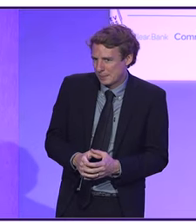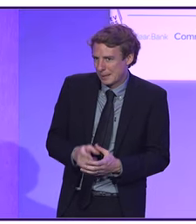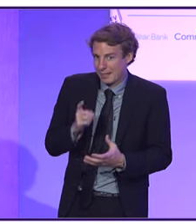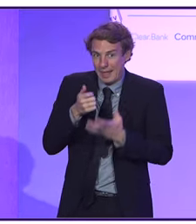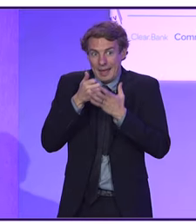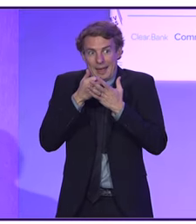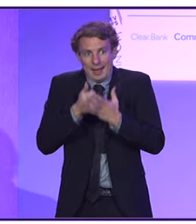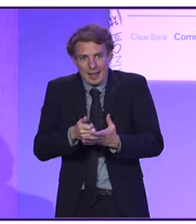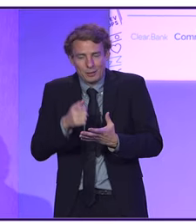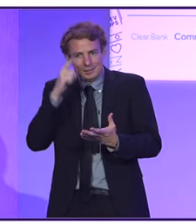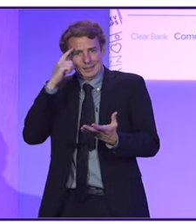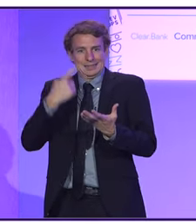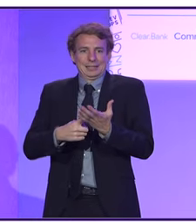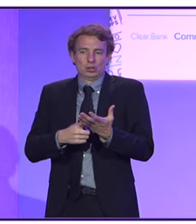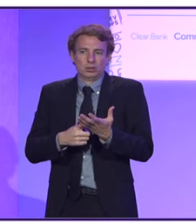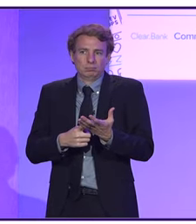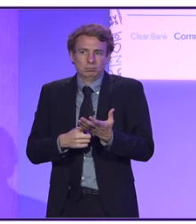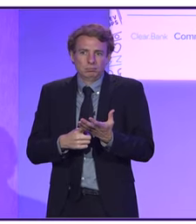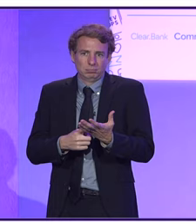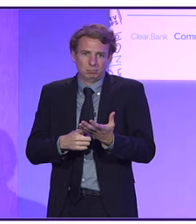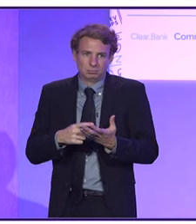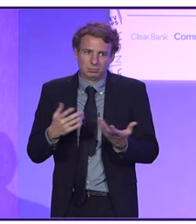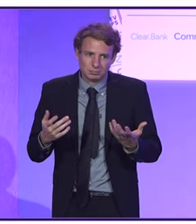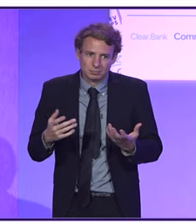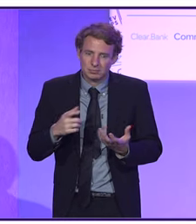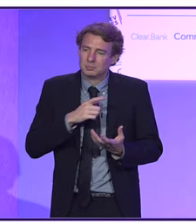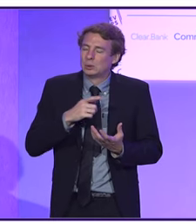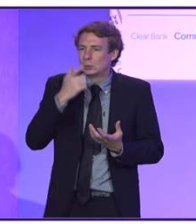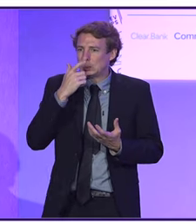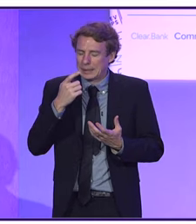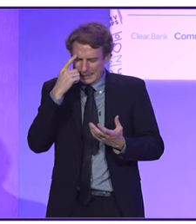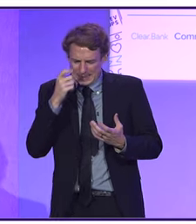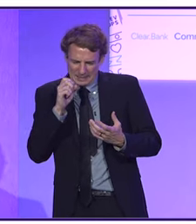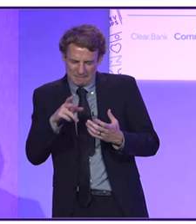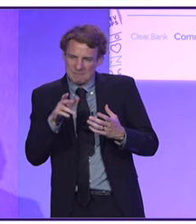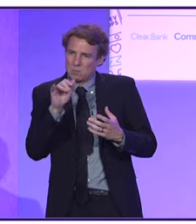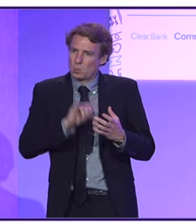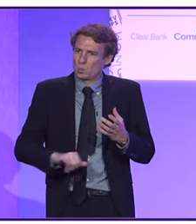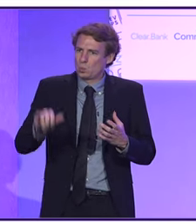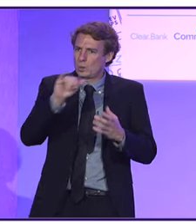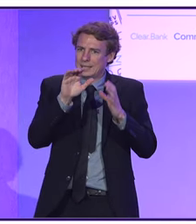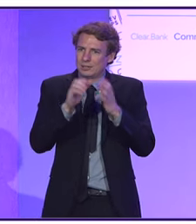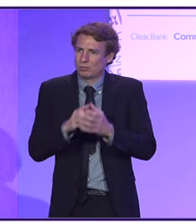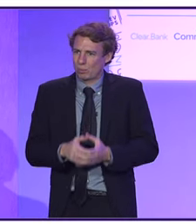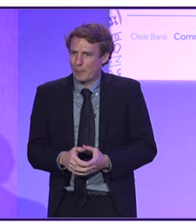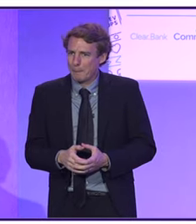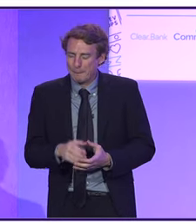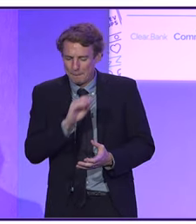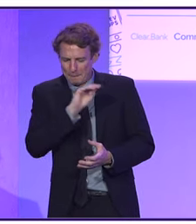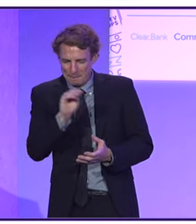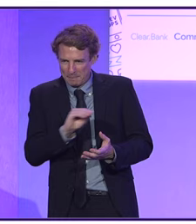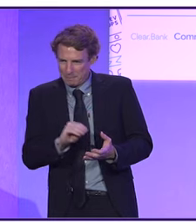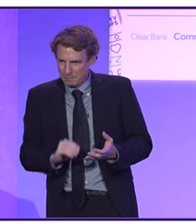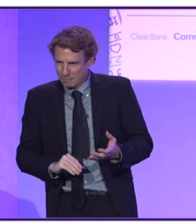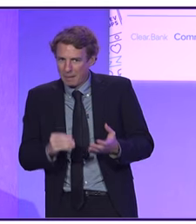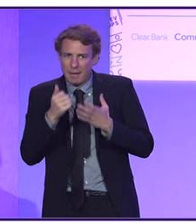you're going to go, okay, this is a bit of this kind of this one. Okay, cool, put it in the bucket, we'll move on. That will speed up your ability to categorize and then understand the usage